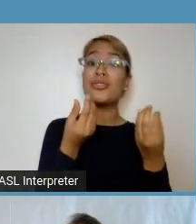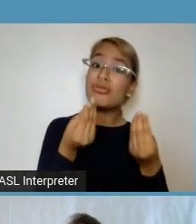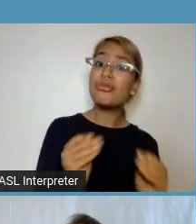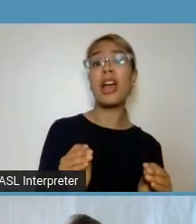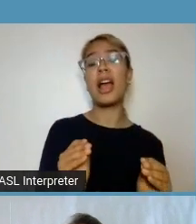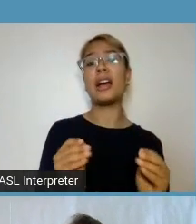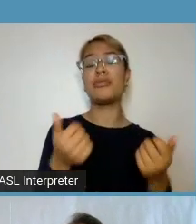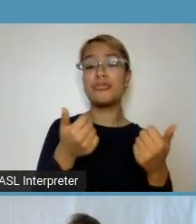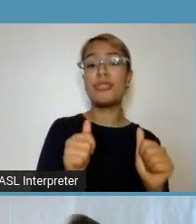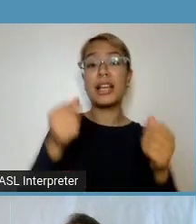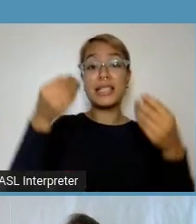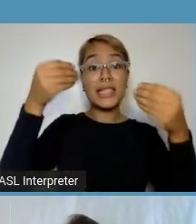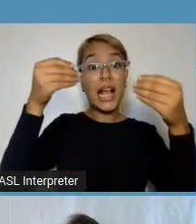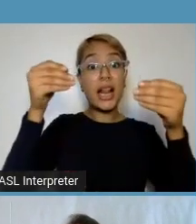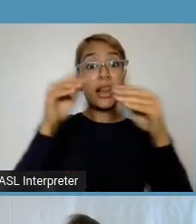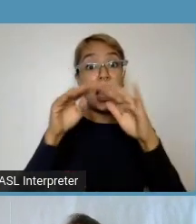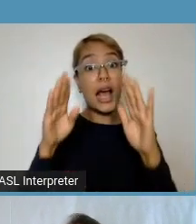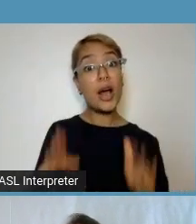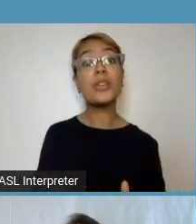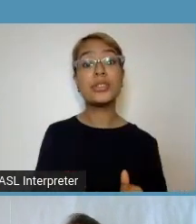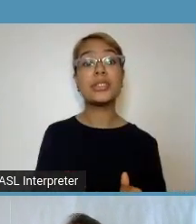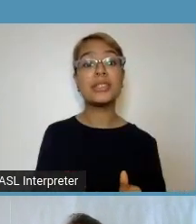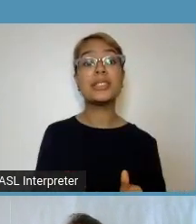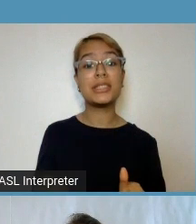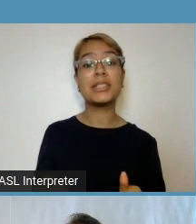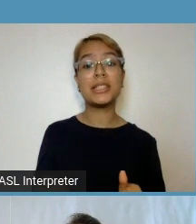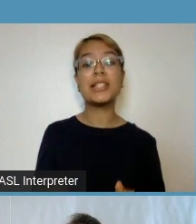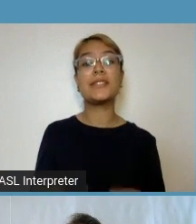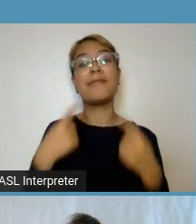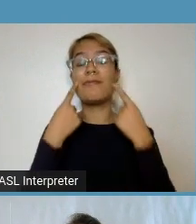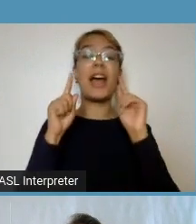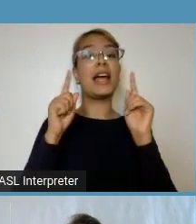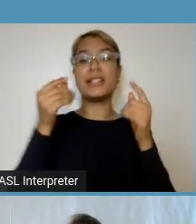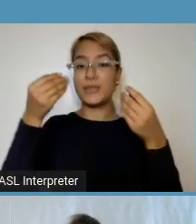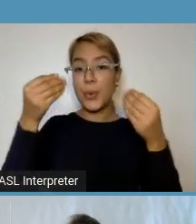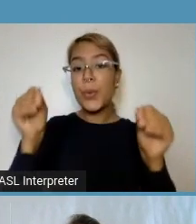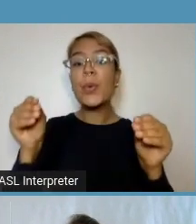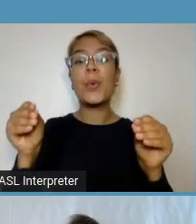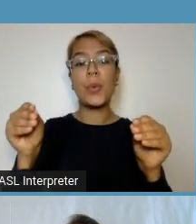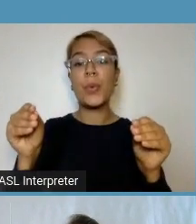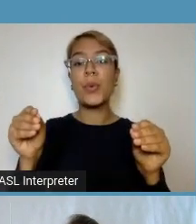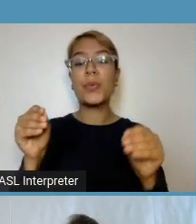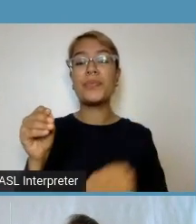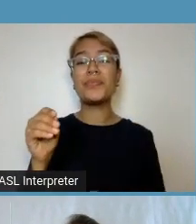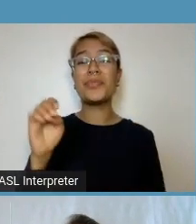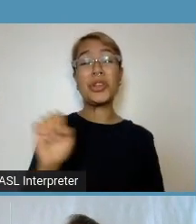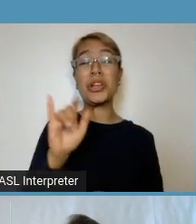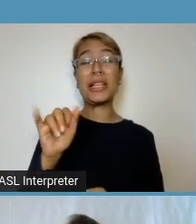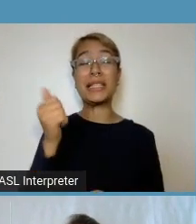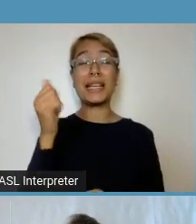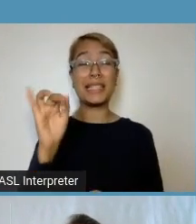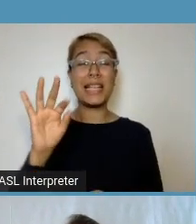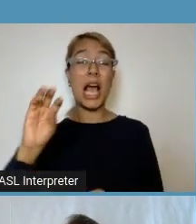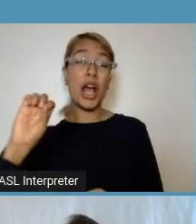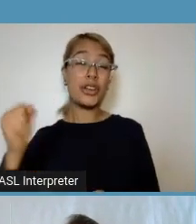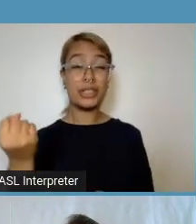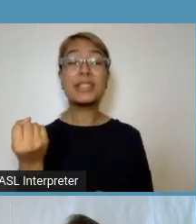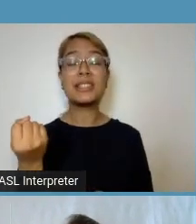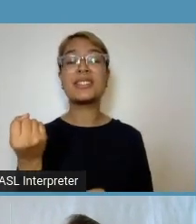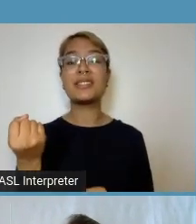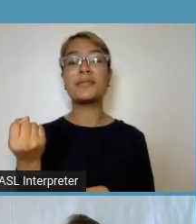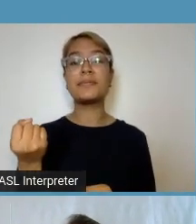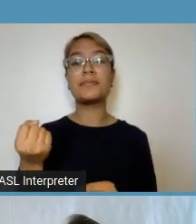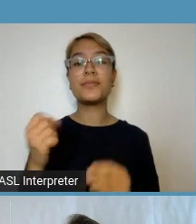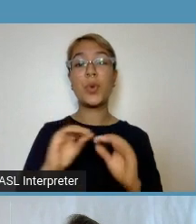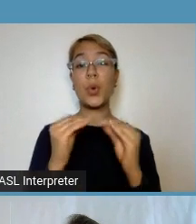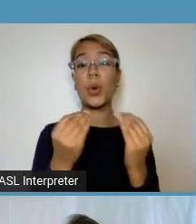In 1871, it officially left Dykeman ownership. It wasn't until the early 1900s that urbanization and the arrival